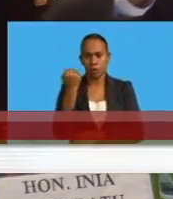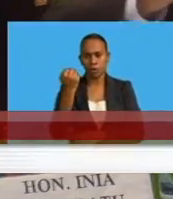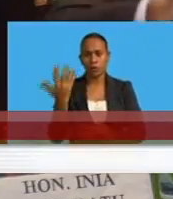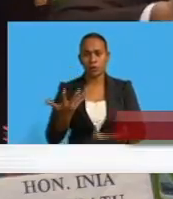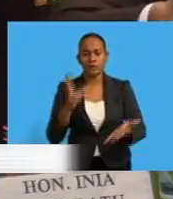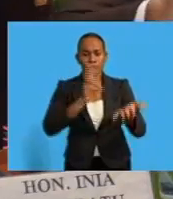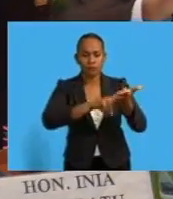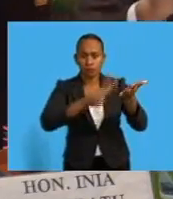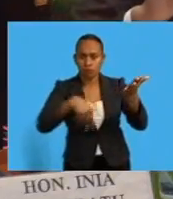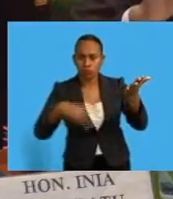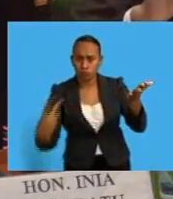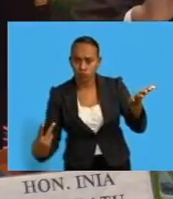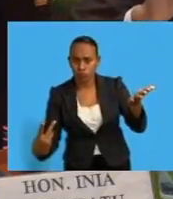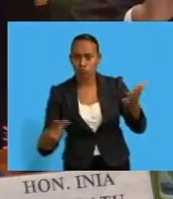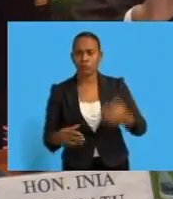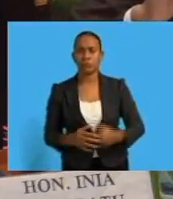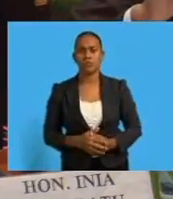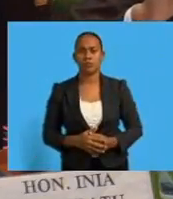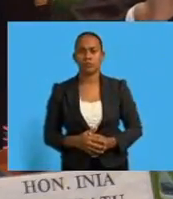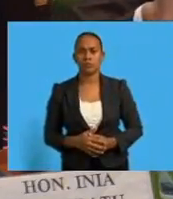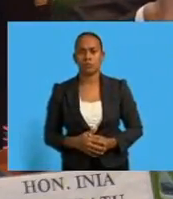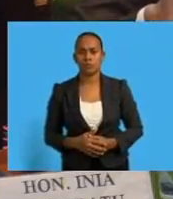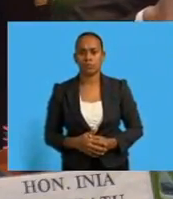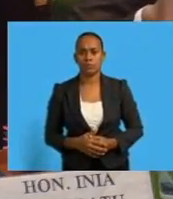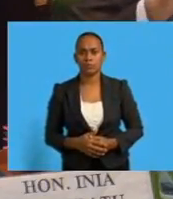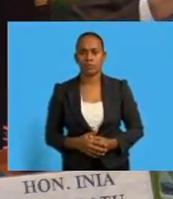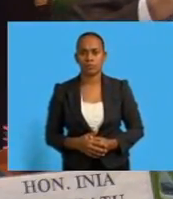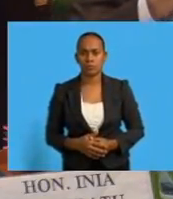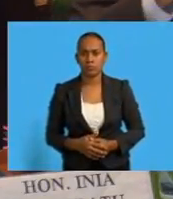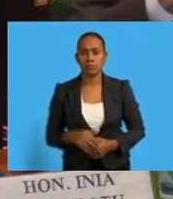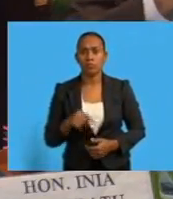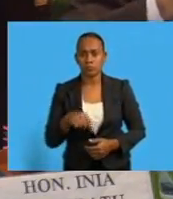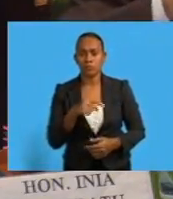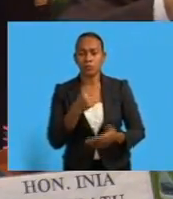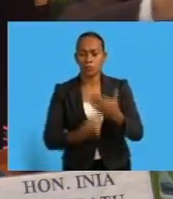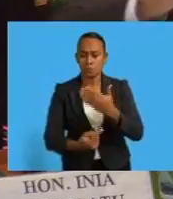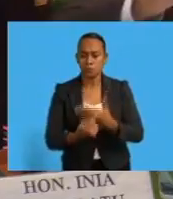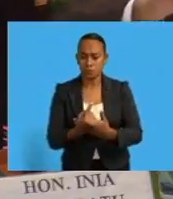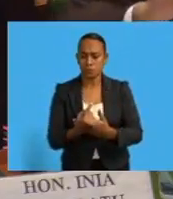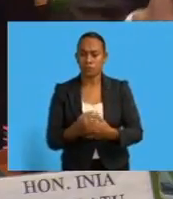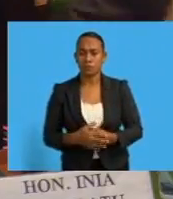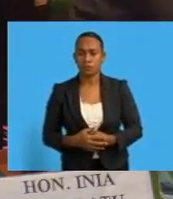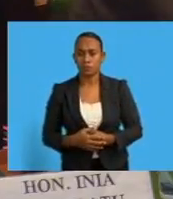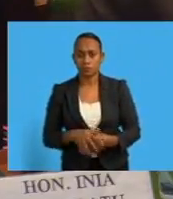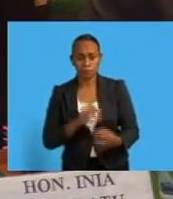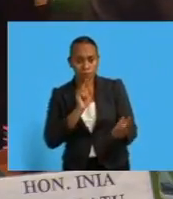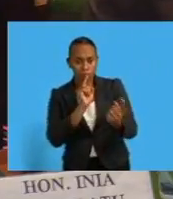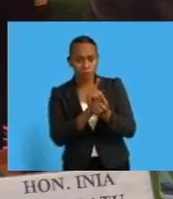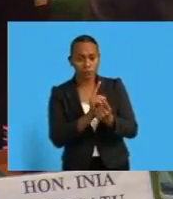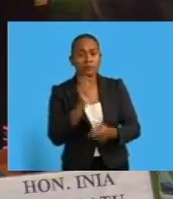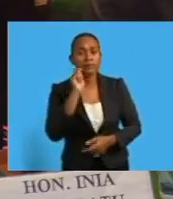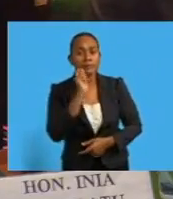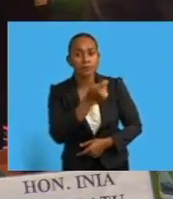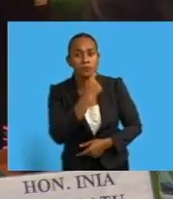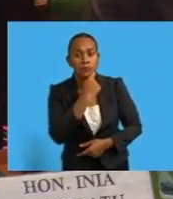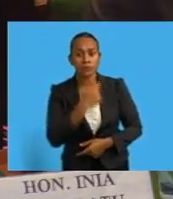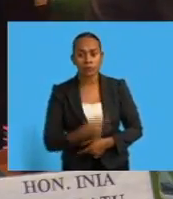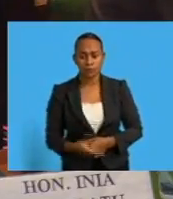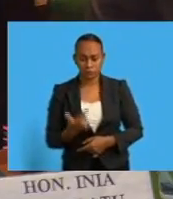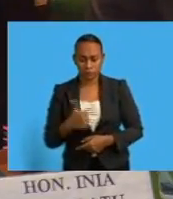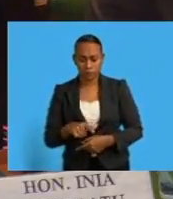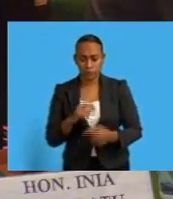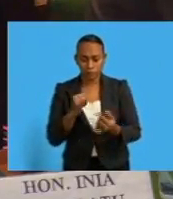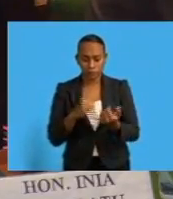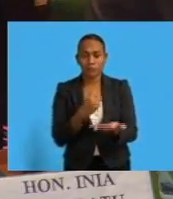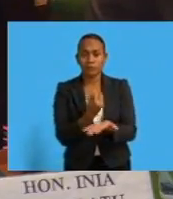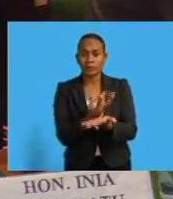passes between Taveuni and Savu and Vanua Levu. So we're building a spur out of that to connect it